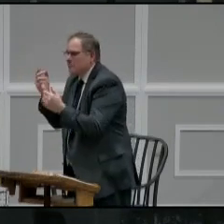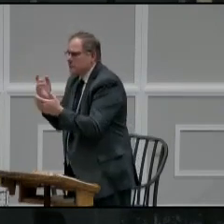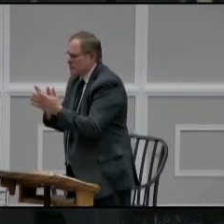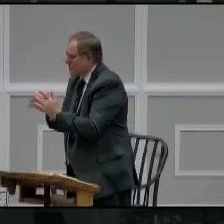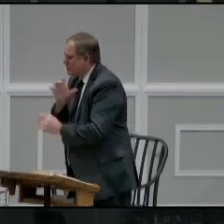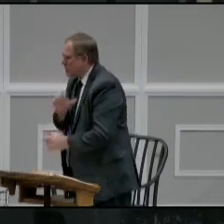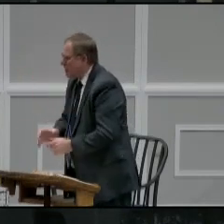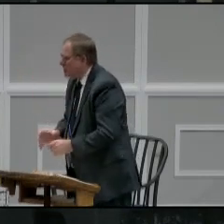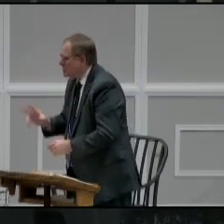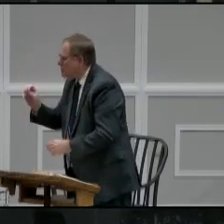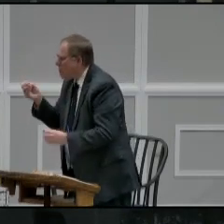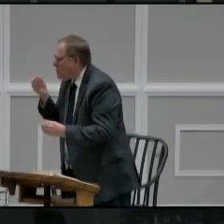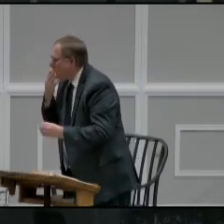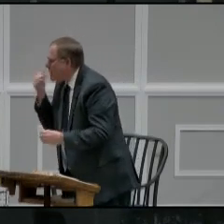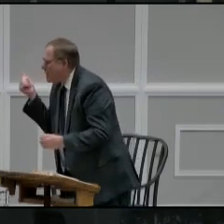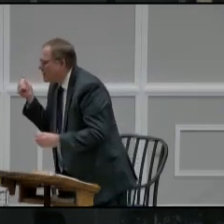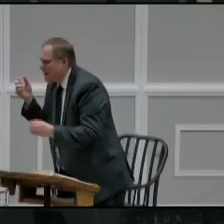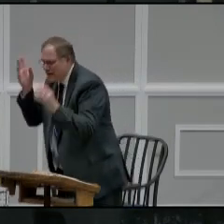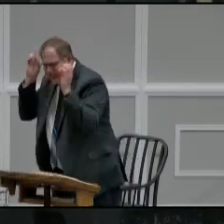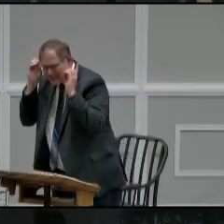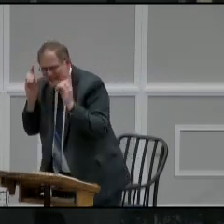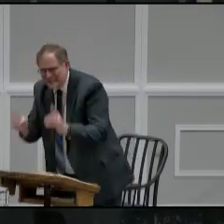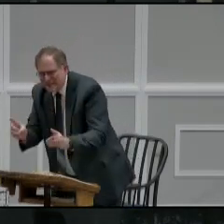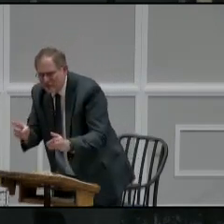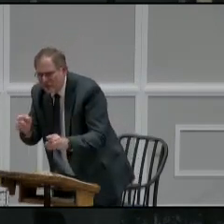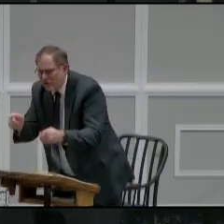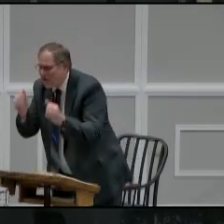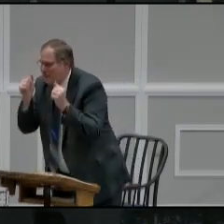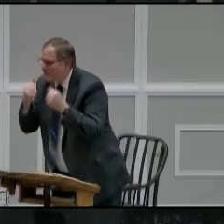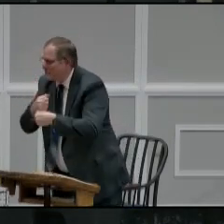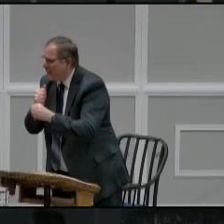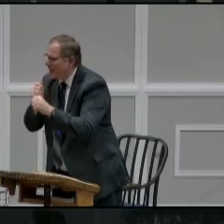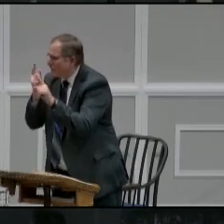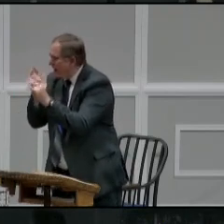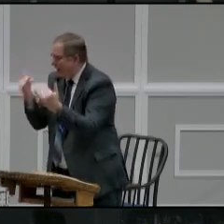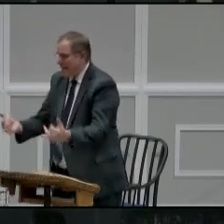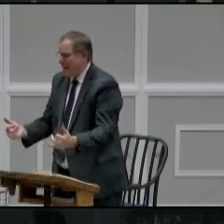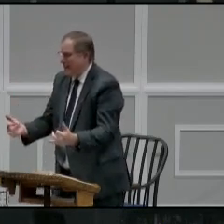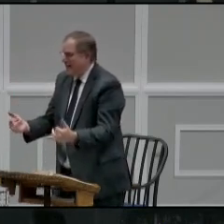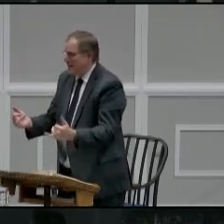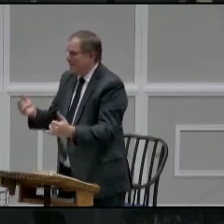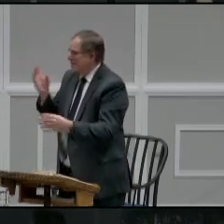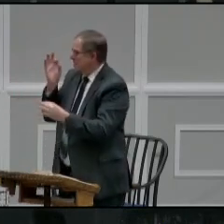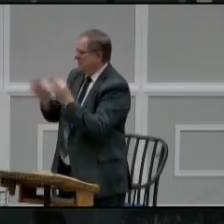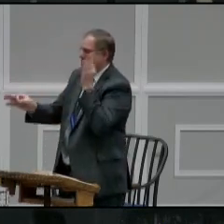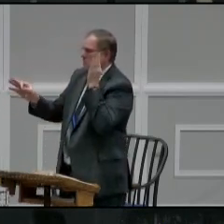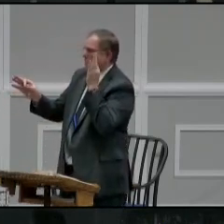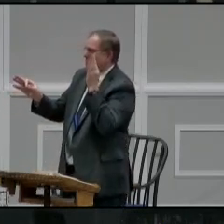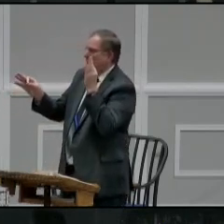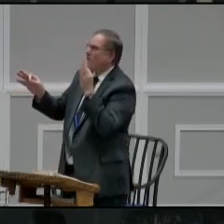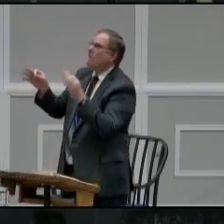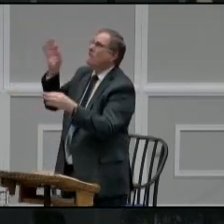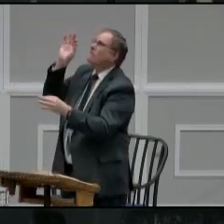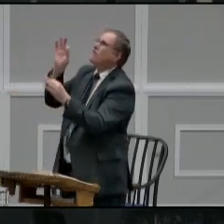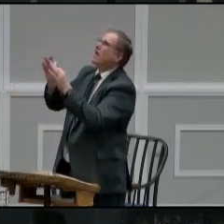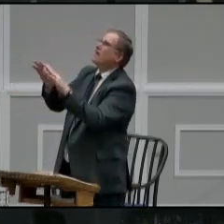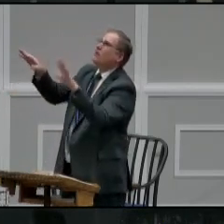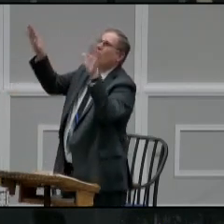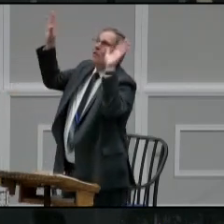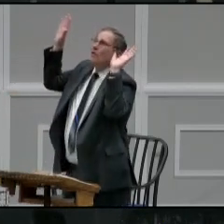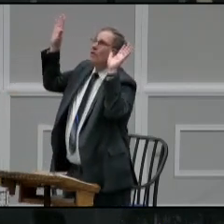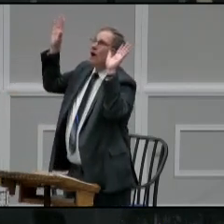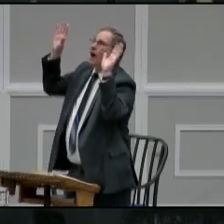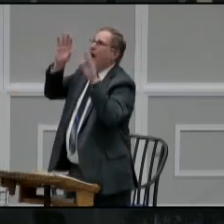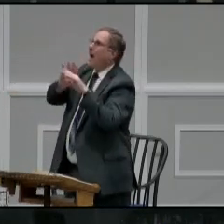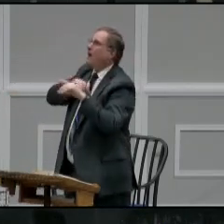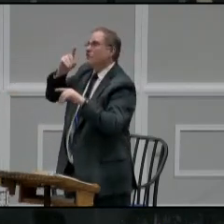decision you could make today than to, in simple humility and in simple faith, say, I realize that I'm a sinner on my way to hell because